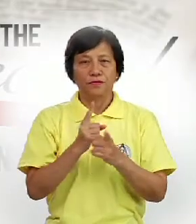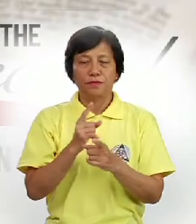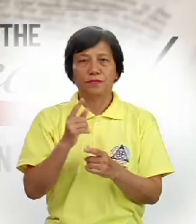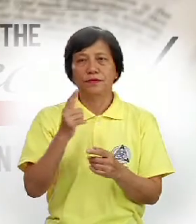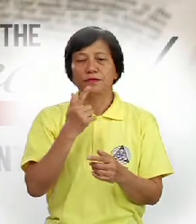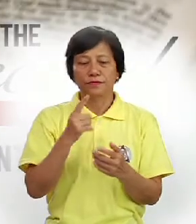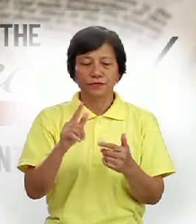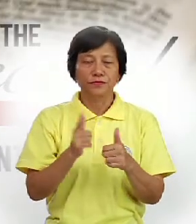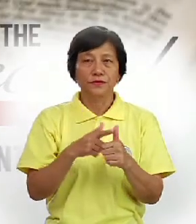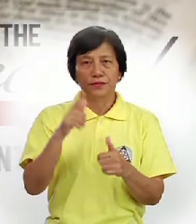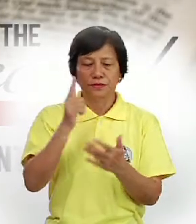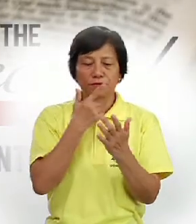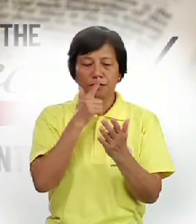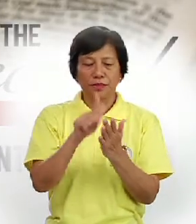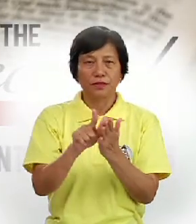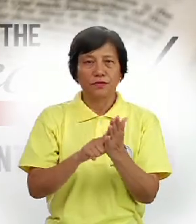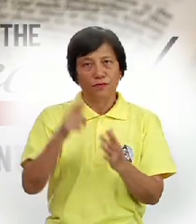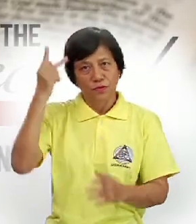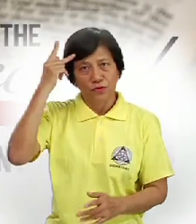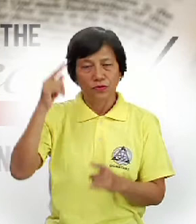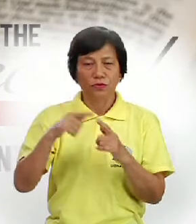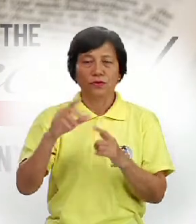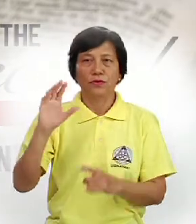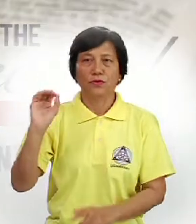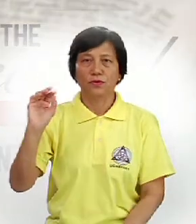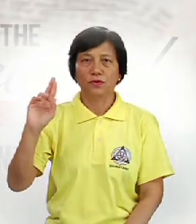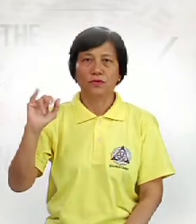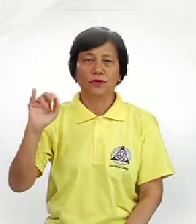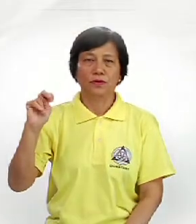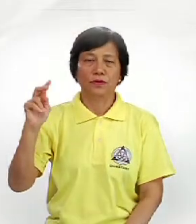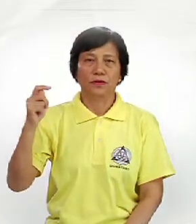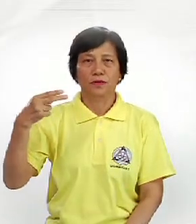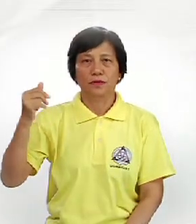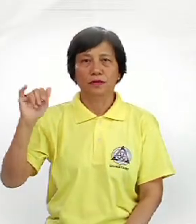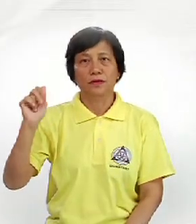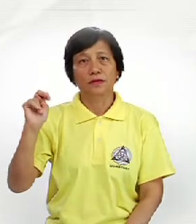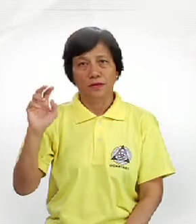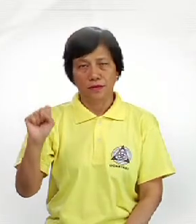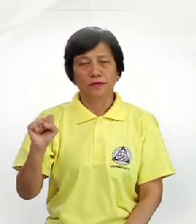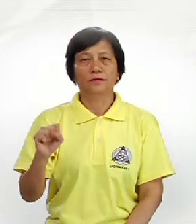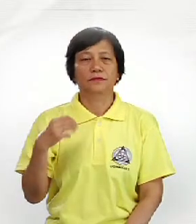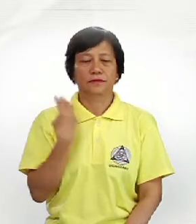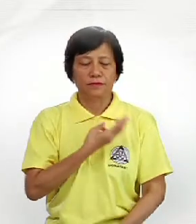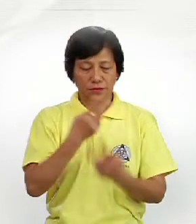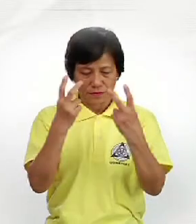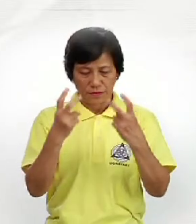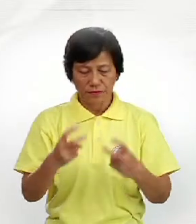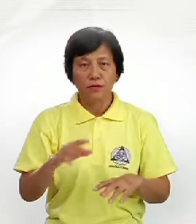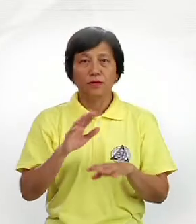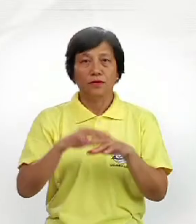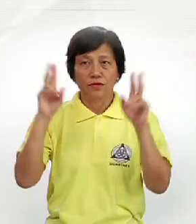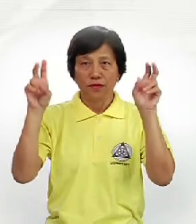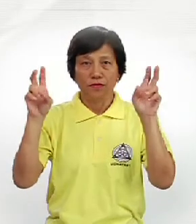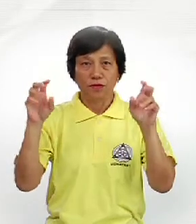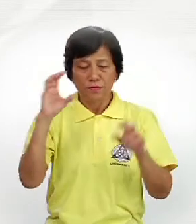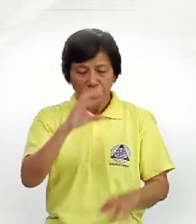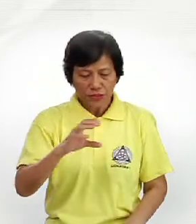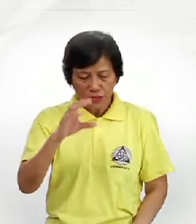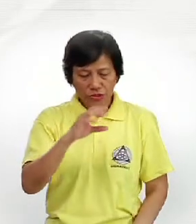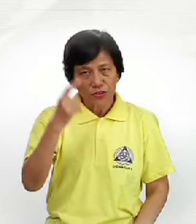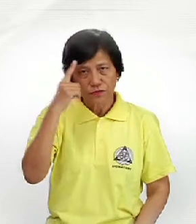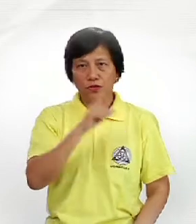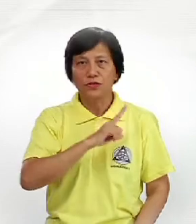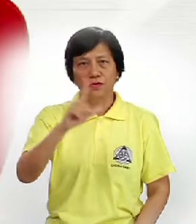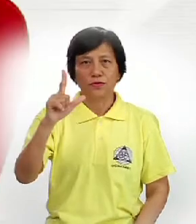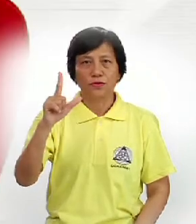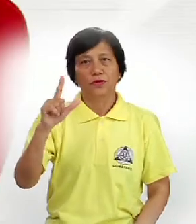of Paul to the Corinthians. We are reflecting on the theme, searching for the Lord, seeking the